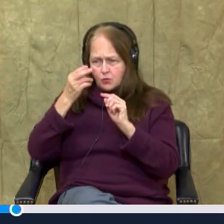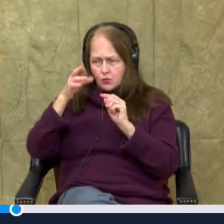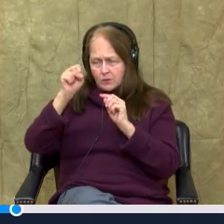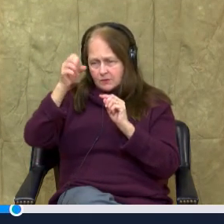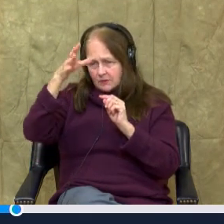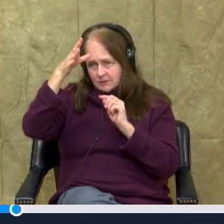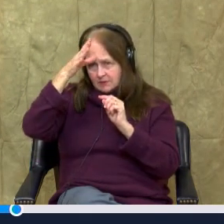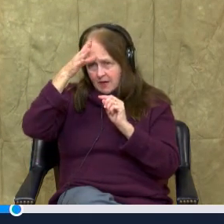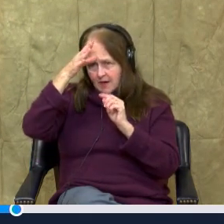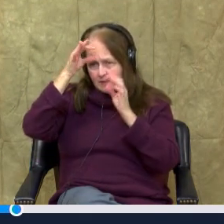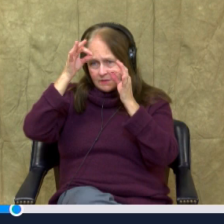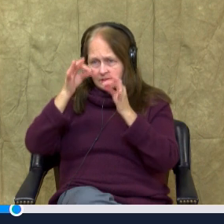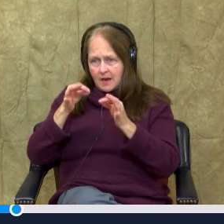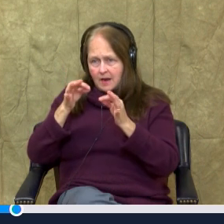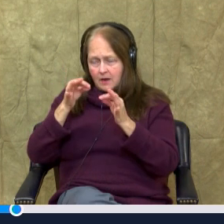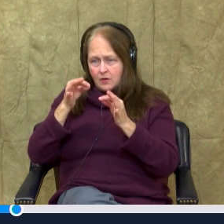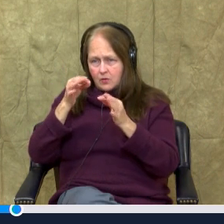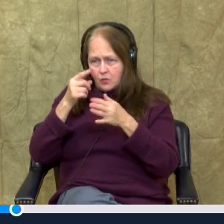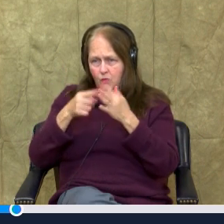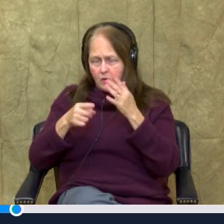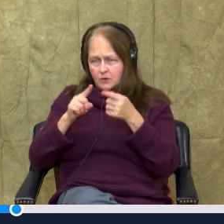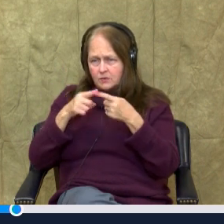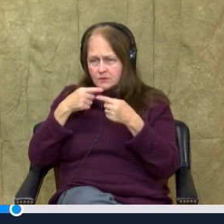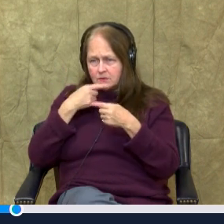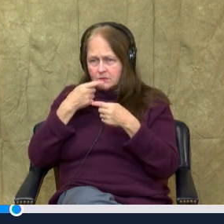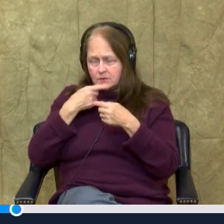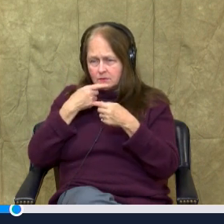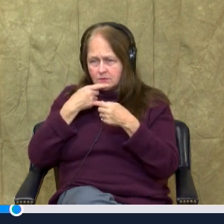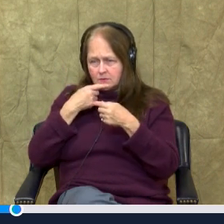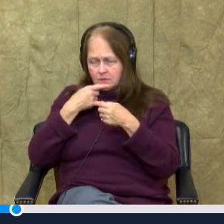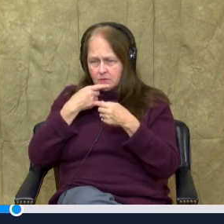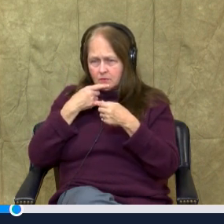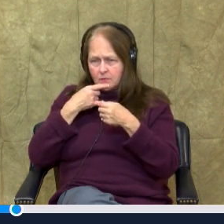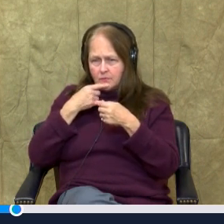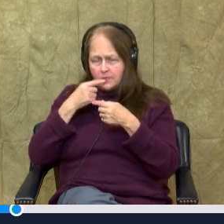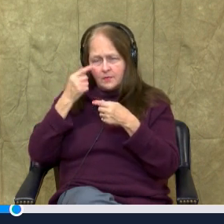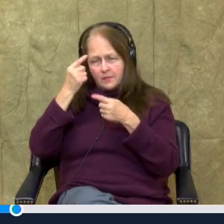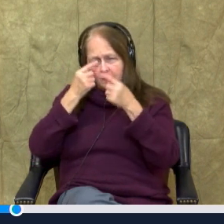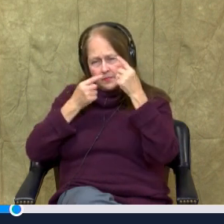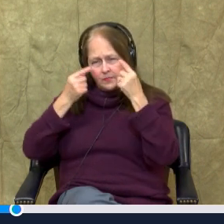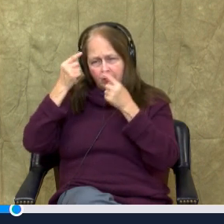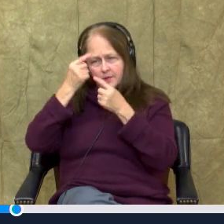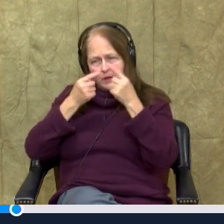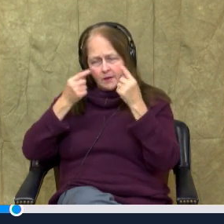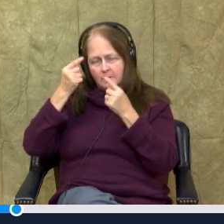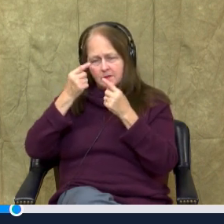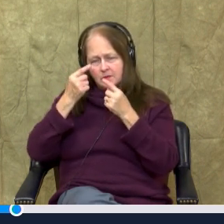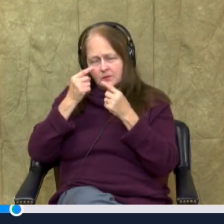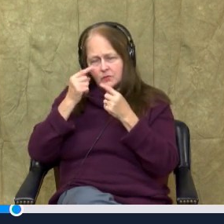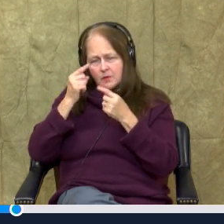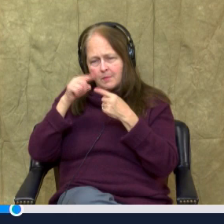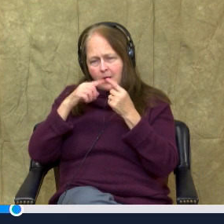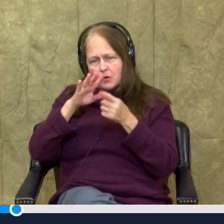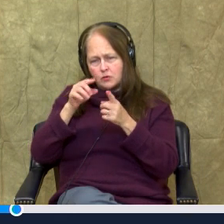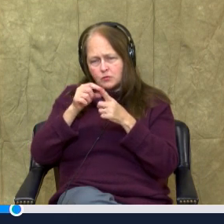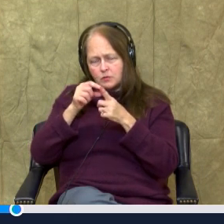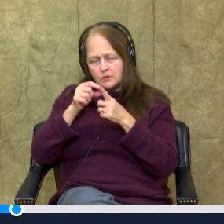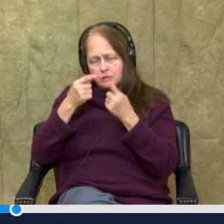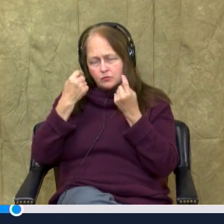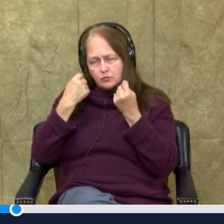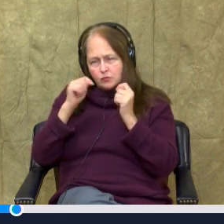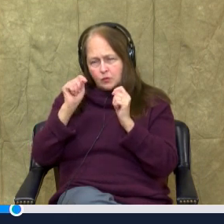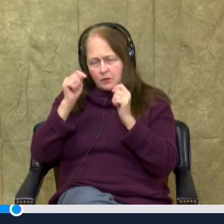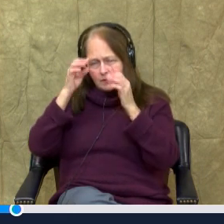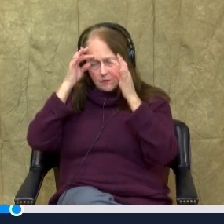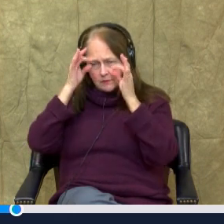is deciding what to say. We're looking at it. He's chewing on his words to see how they taste before he lets them out. In other words, he's trying